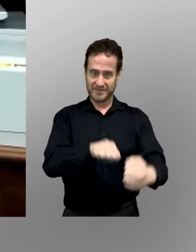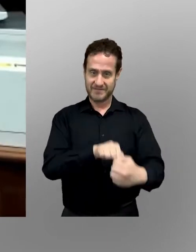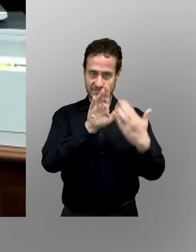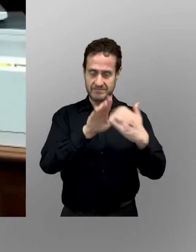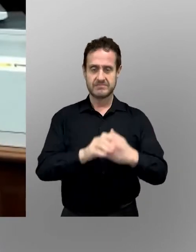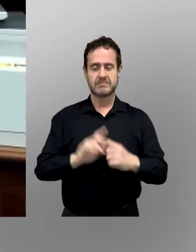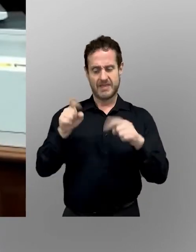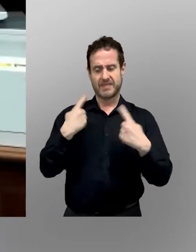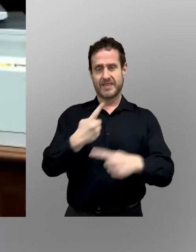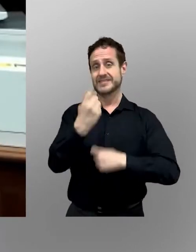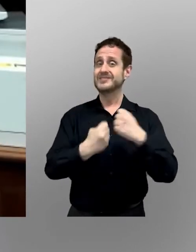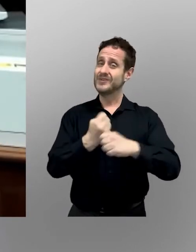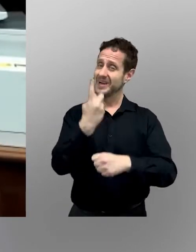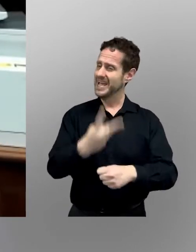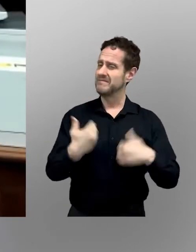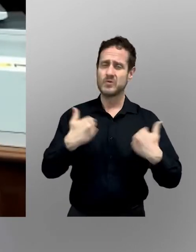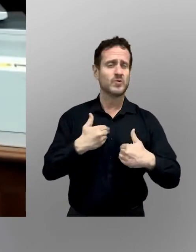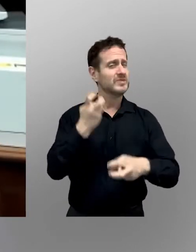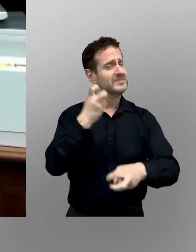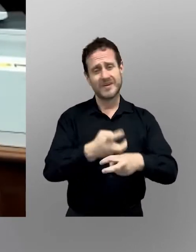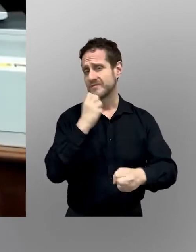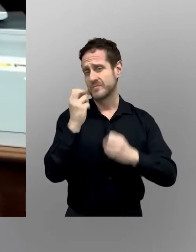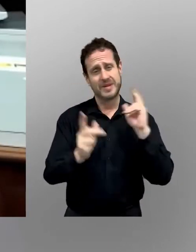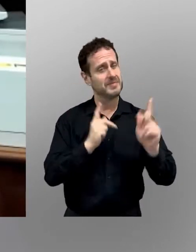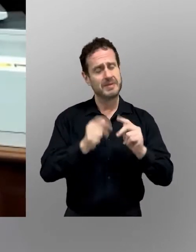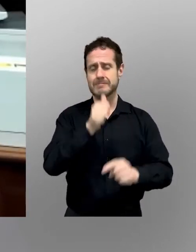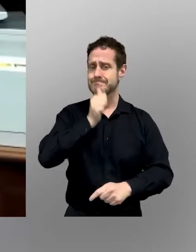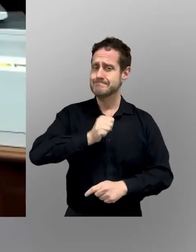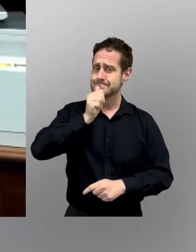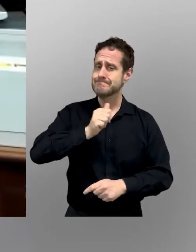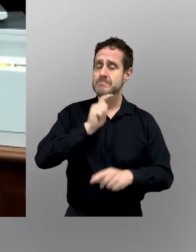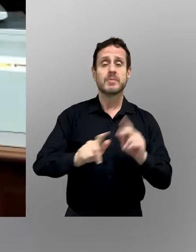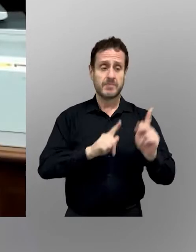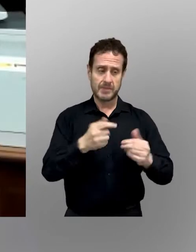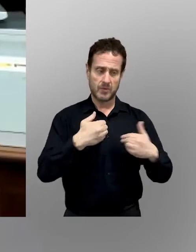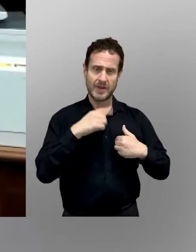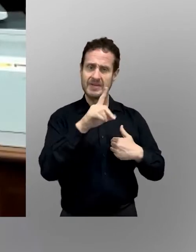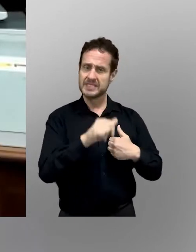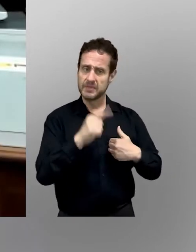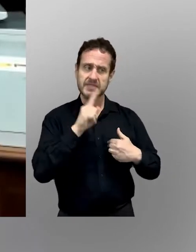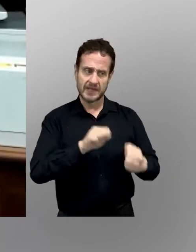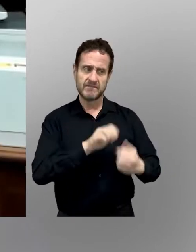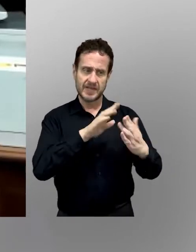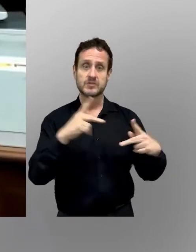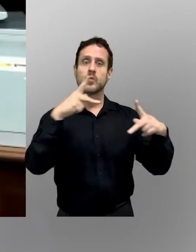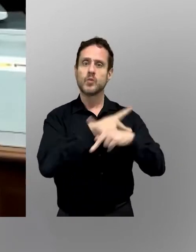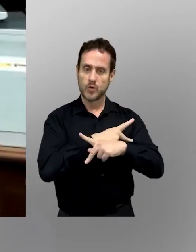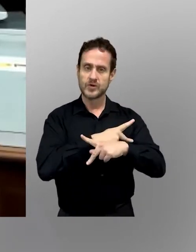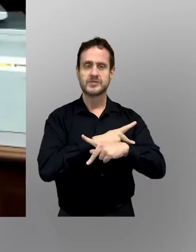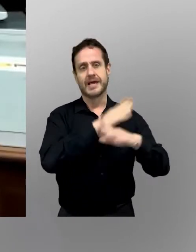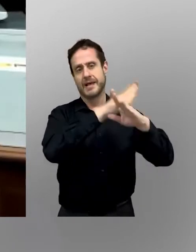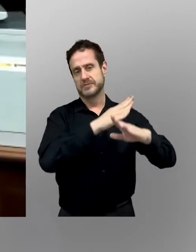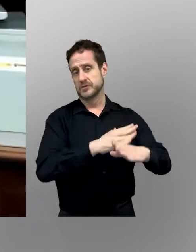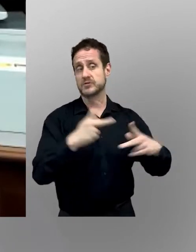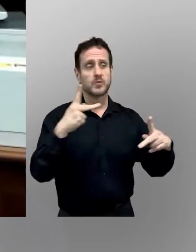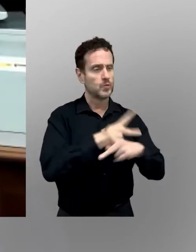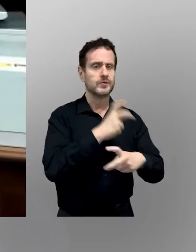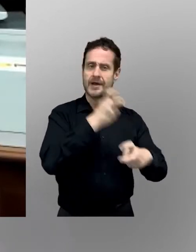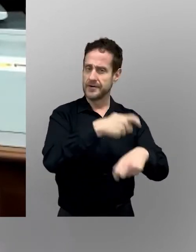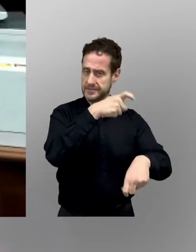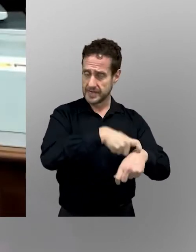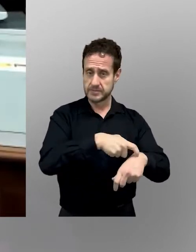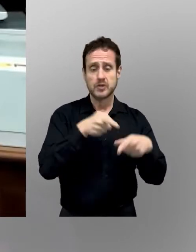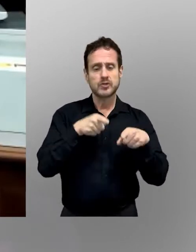nation faces. The last year and a half has been pretty difficult for so many, but people with disabilities have faced even greater hurdles and